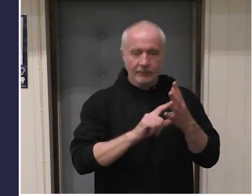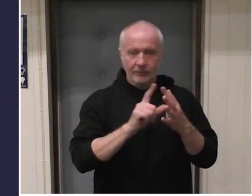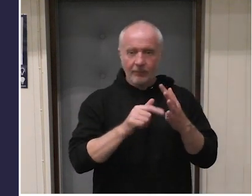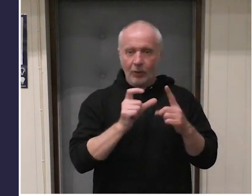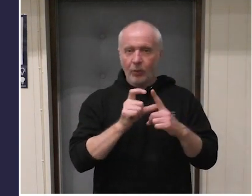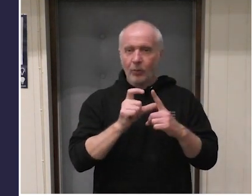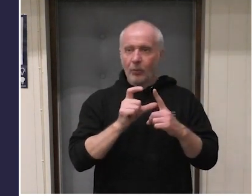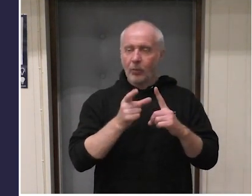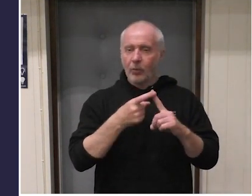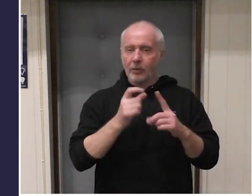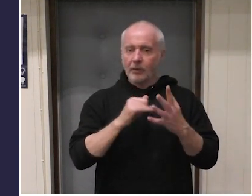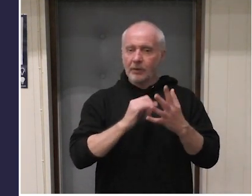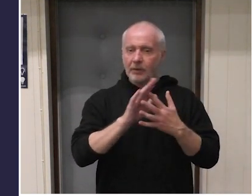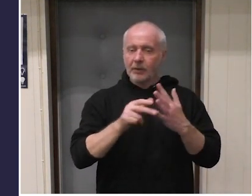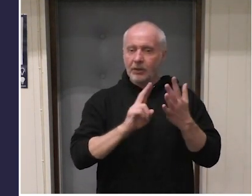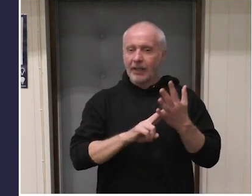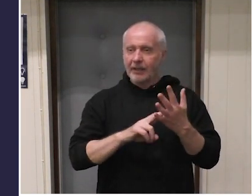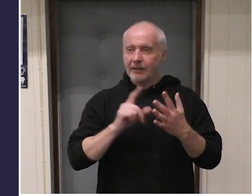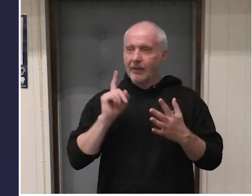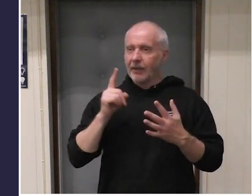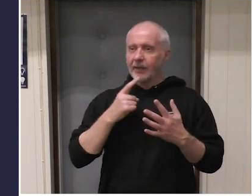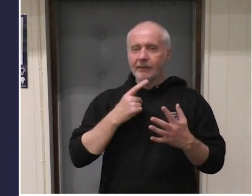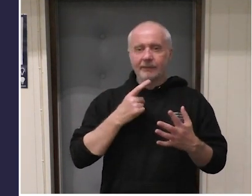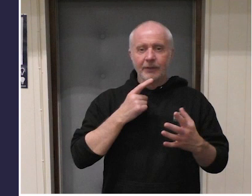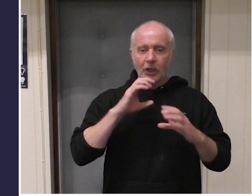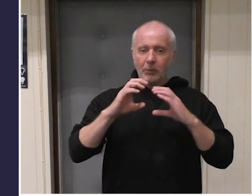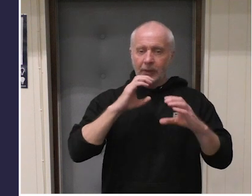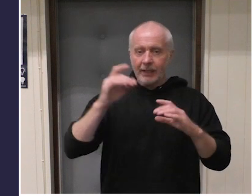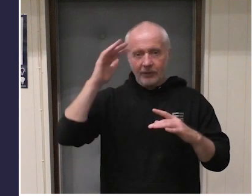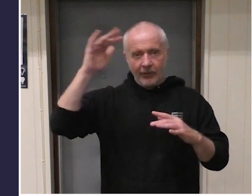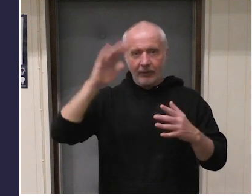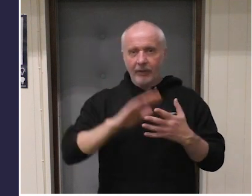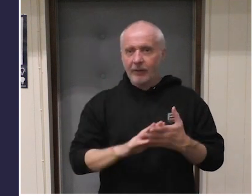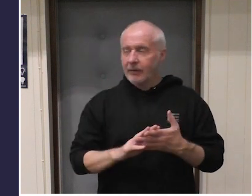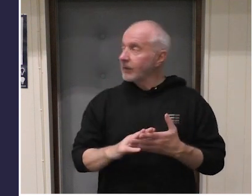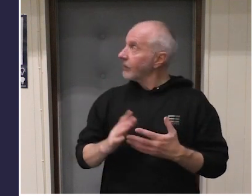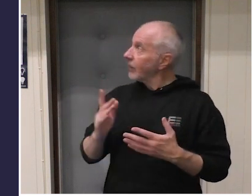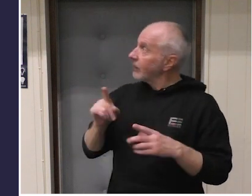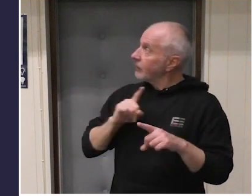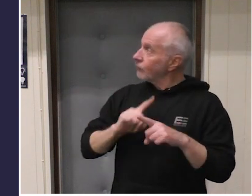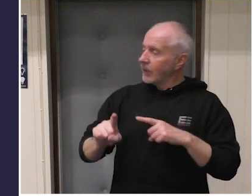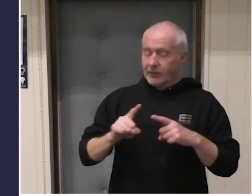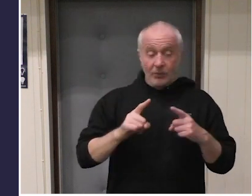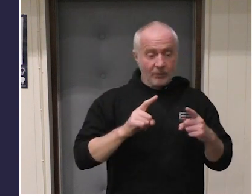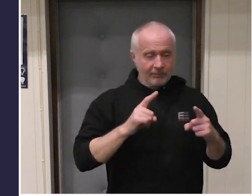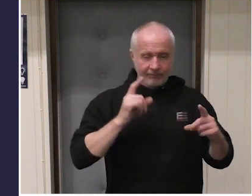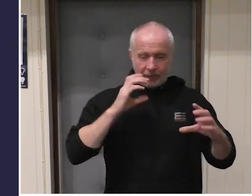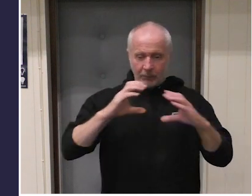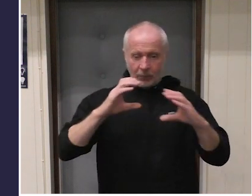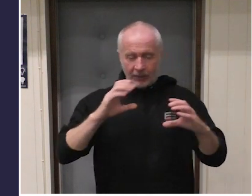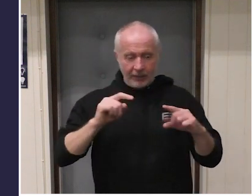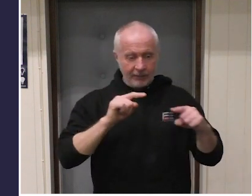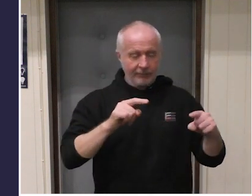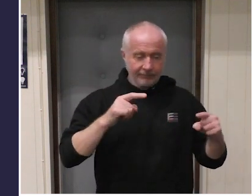he developed the whole theory behind, what if you tried to communicate zeros and ones across some sort of communication channel, and it